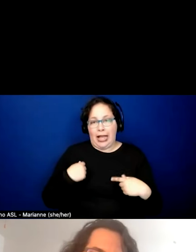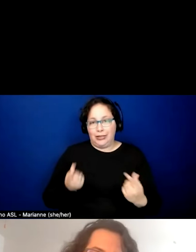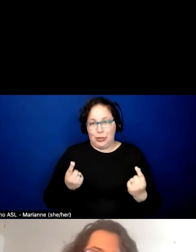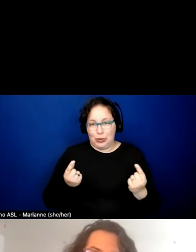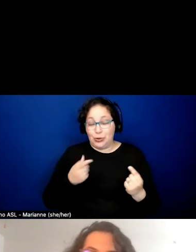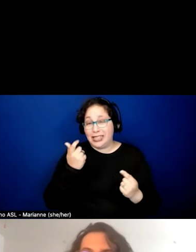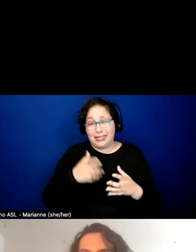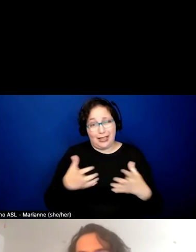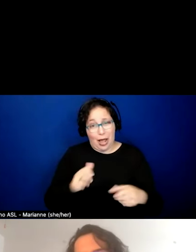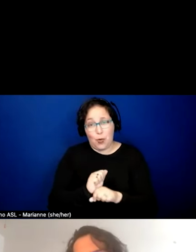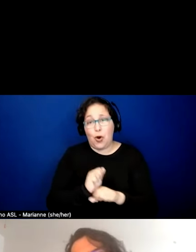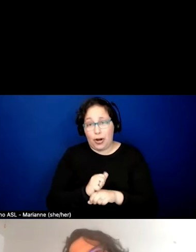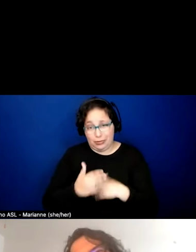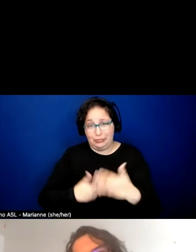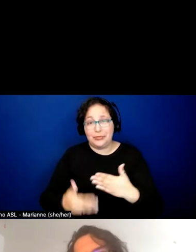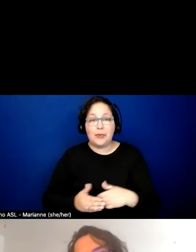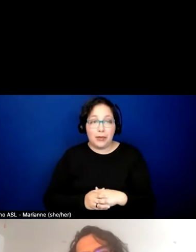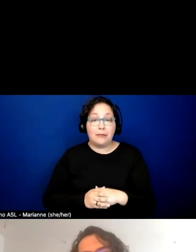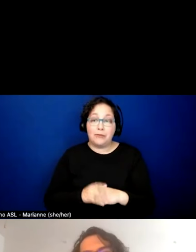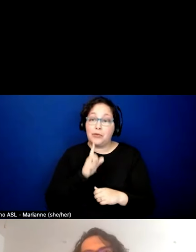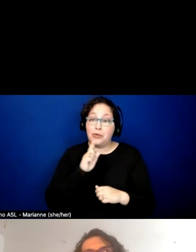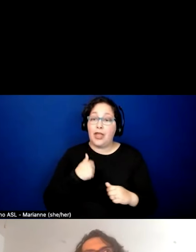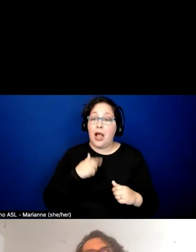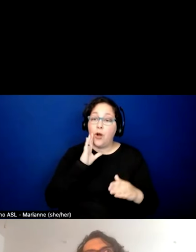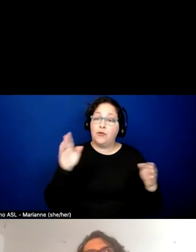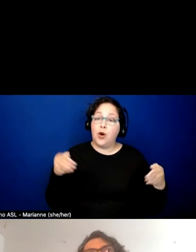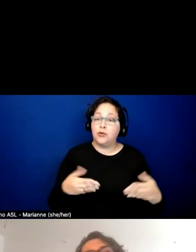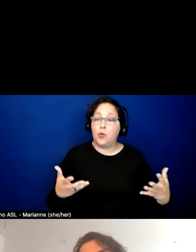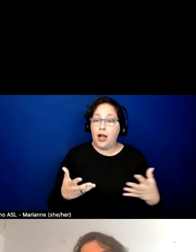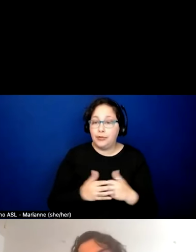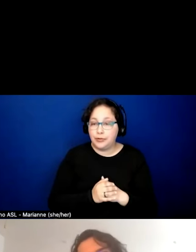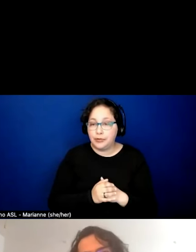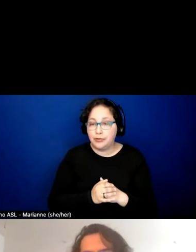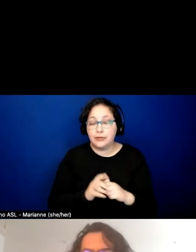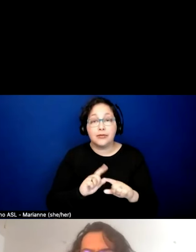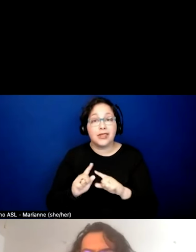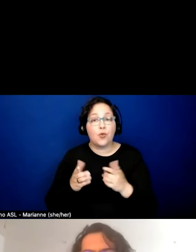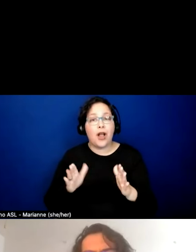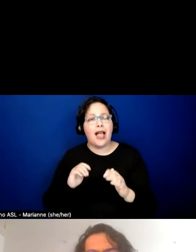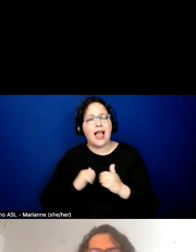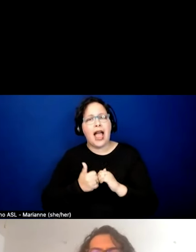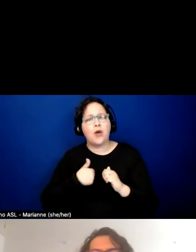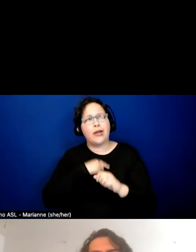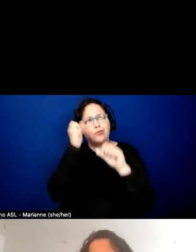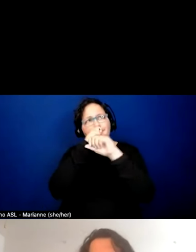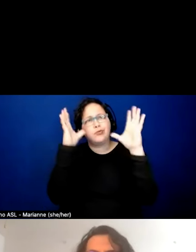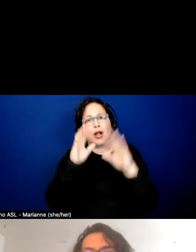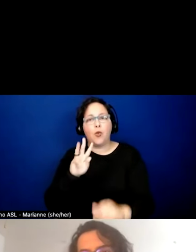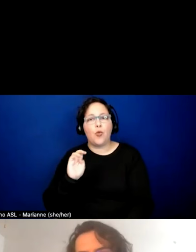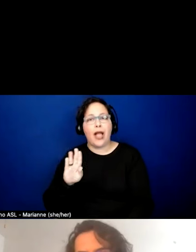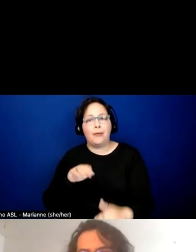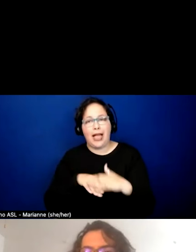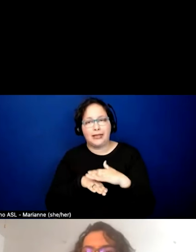is a lot of work to do. And I'm particularly going to focus on some of the ways that we've thought about web accessibility and the importance